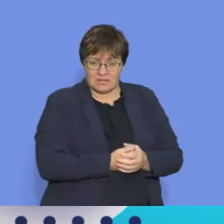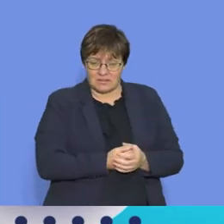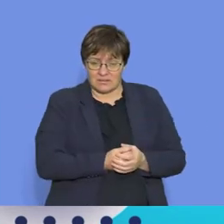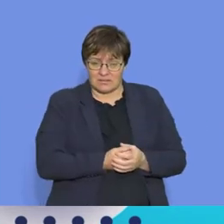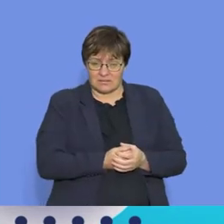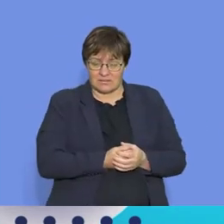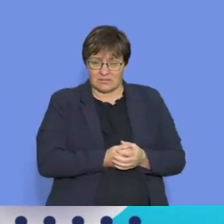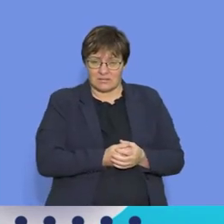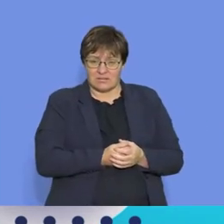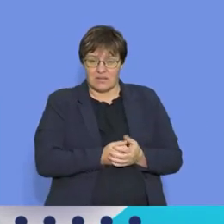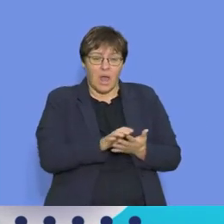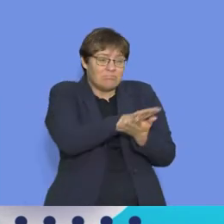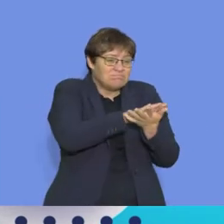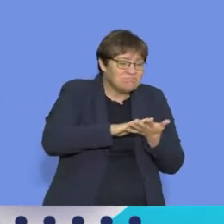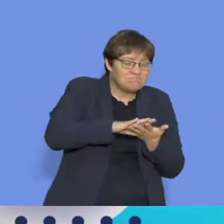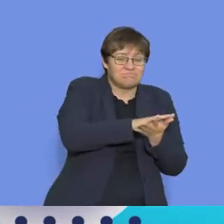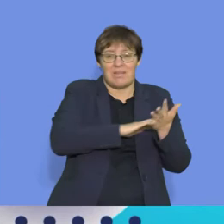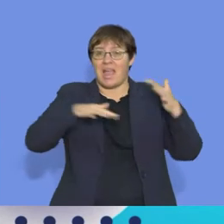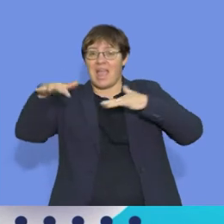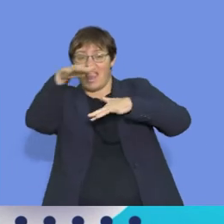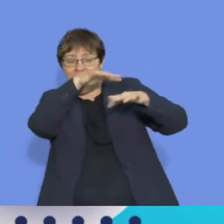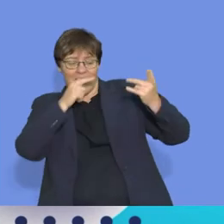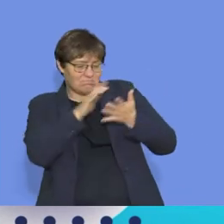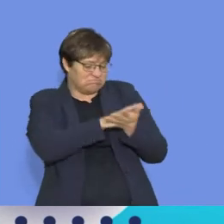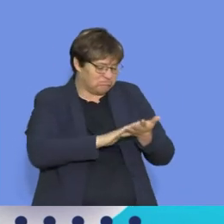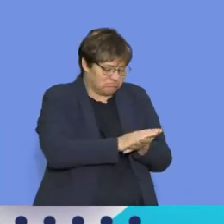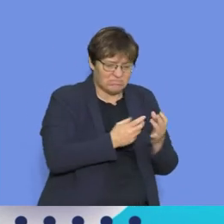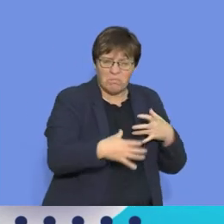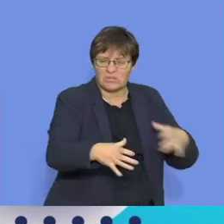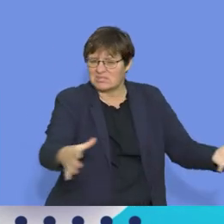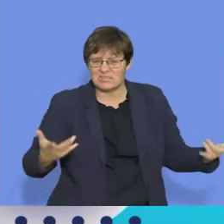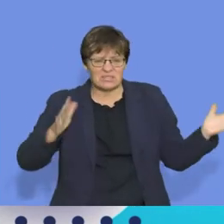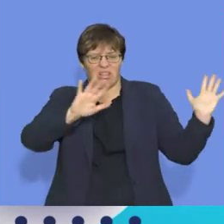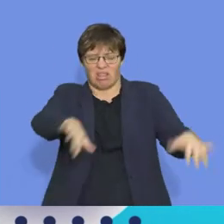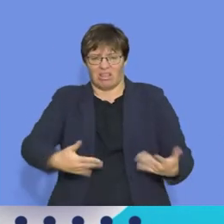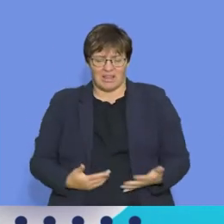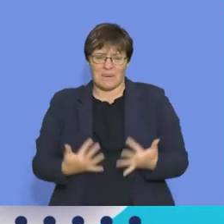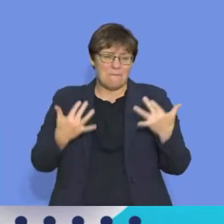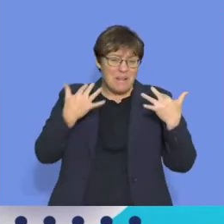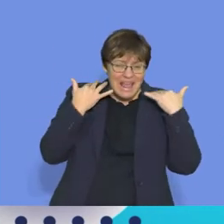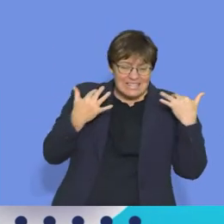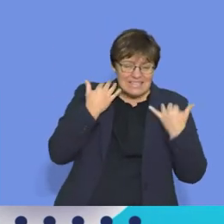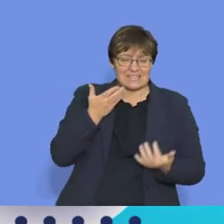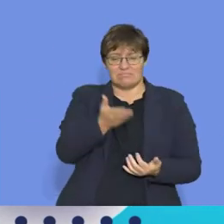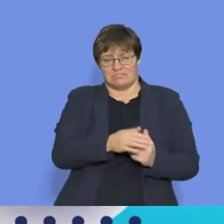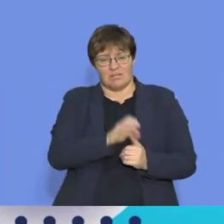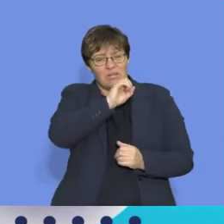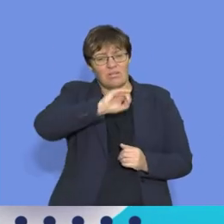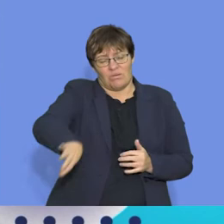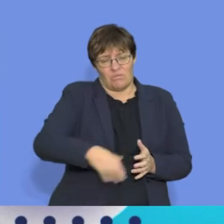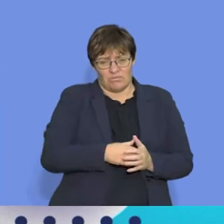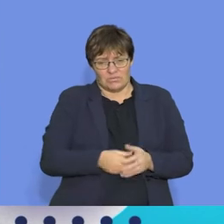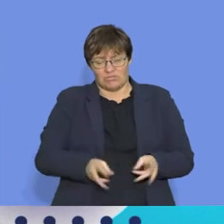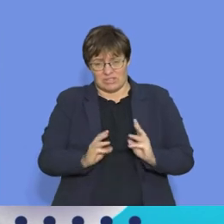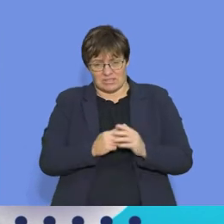humans. It's the amount of pollution we cause. It's the amount of